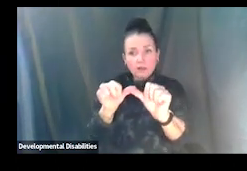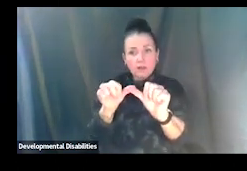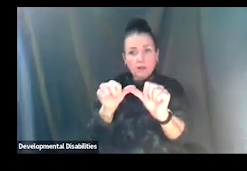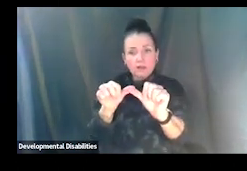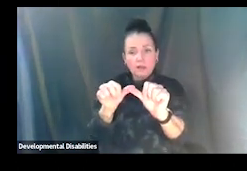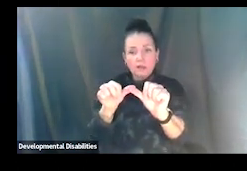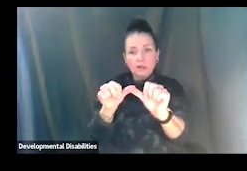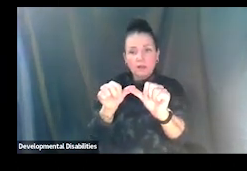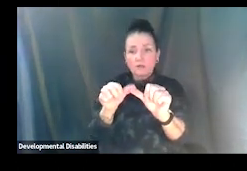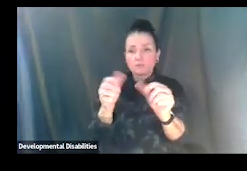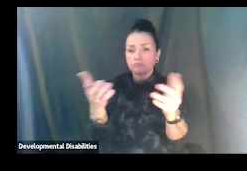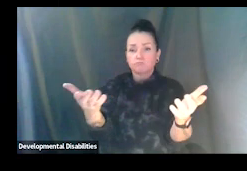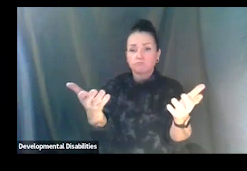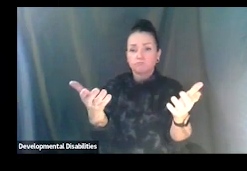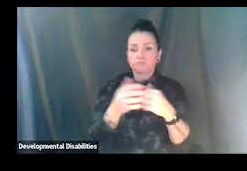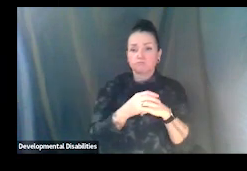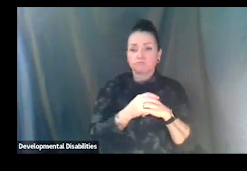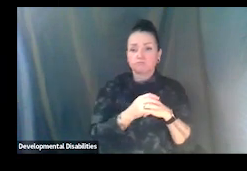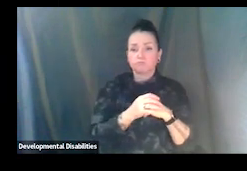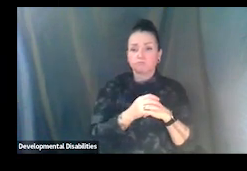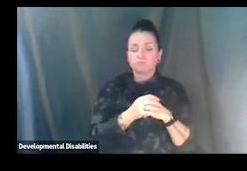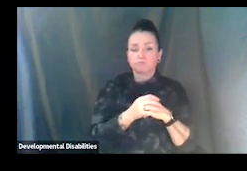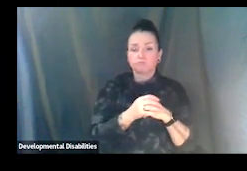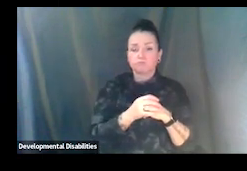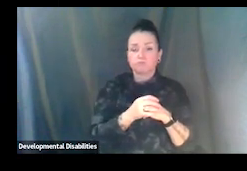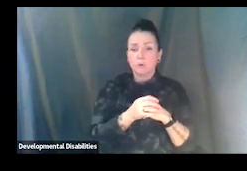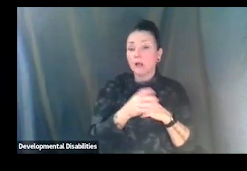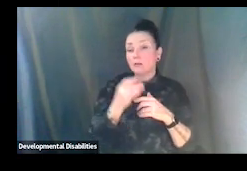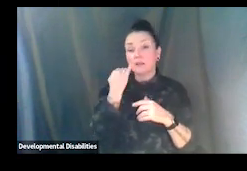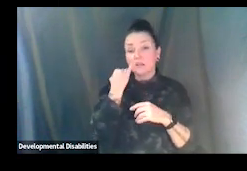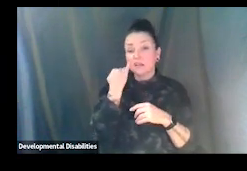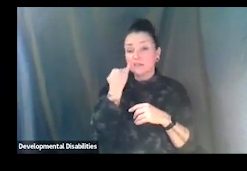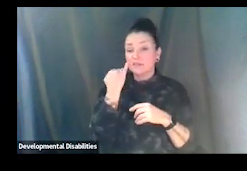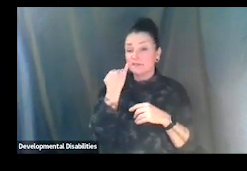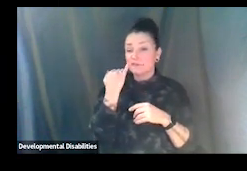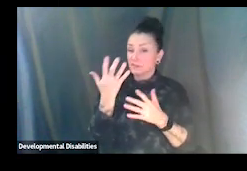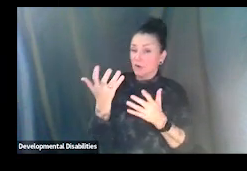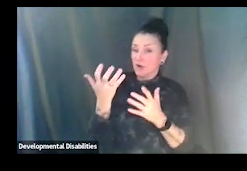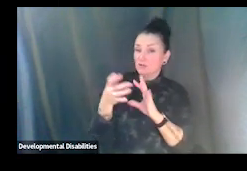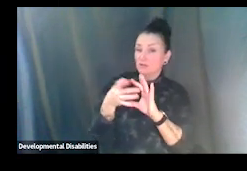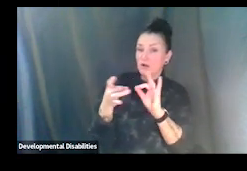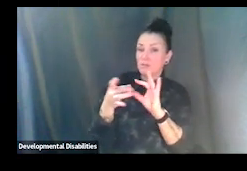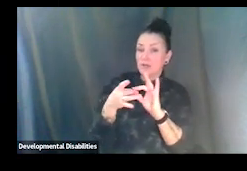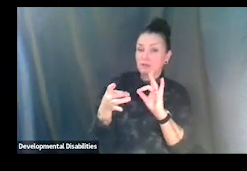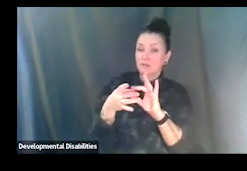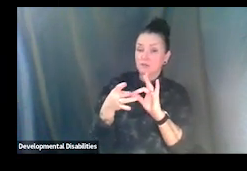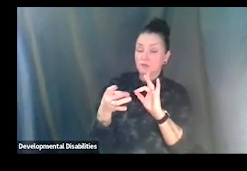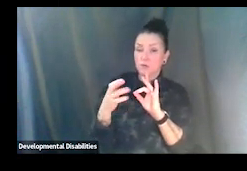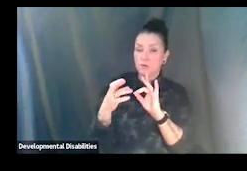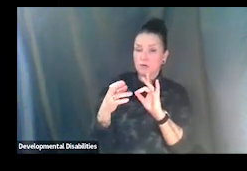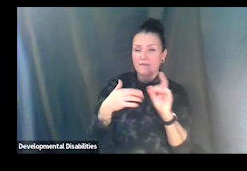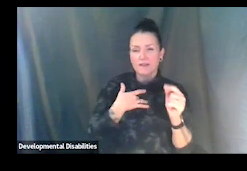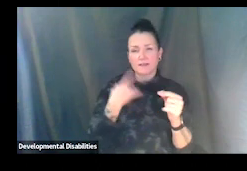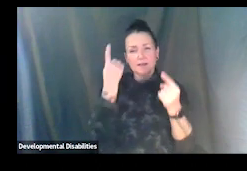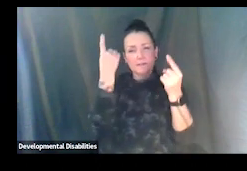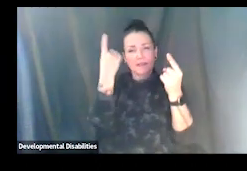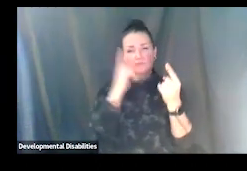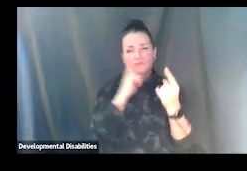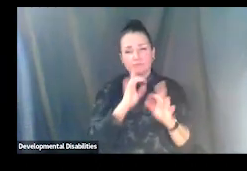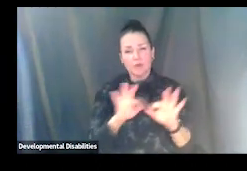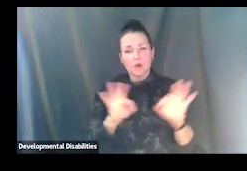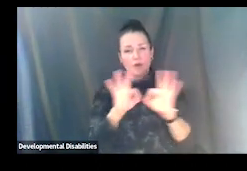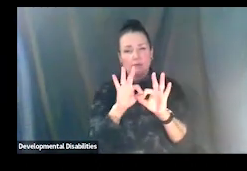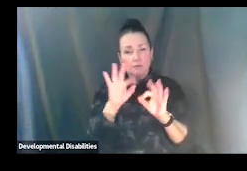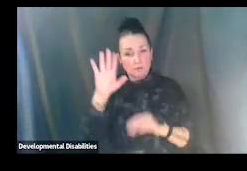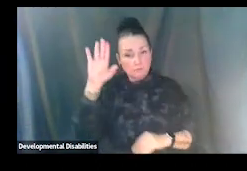through. But if anybody has anything that they would like to say now that seems pressing, feel free to do so. Otherwise, we will